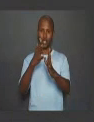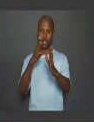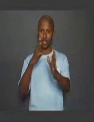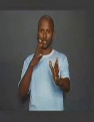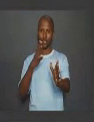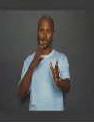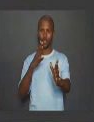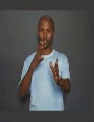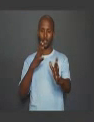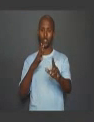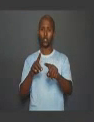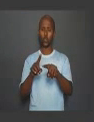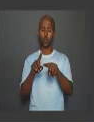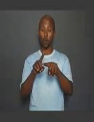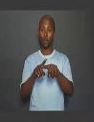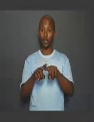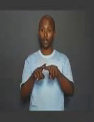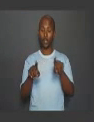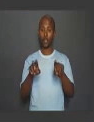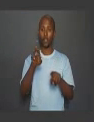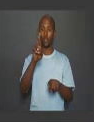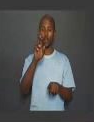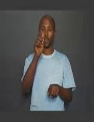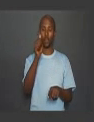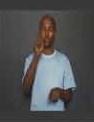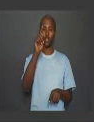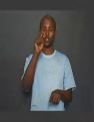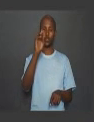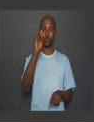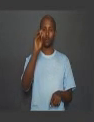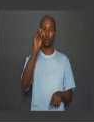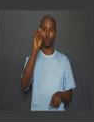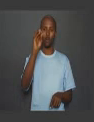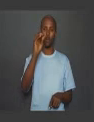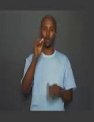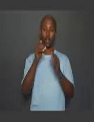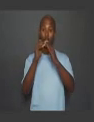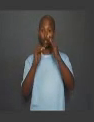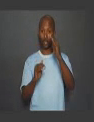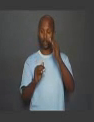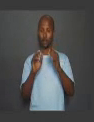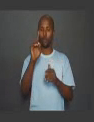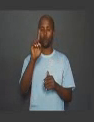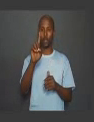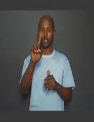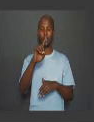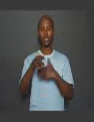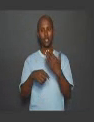series with common ratio r that is less than 1,